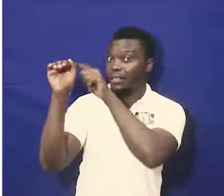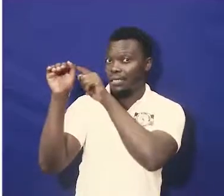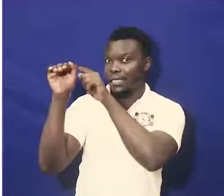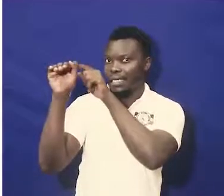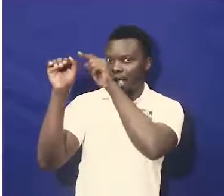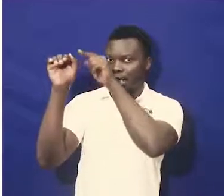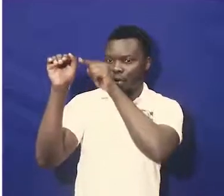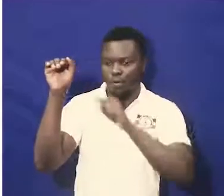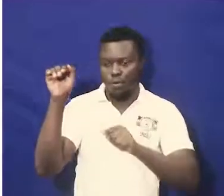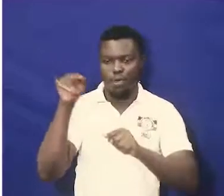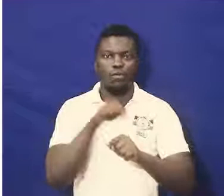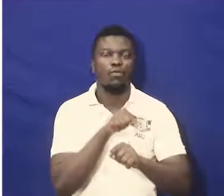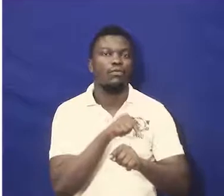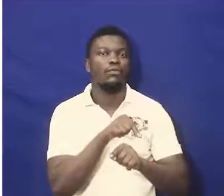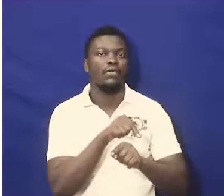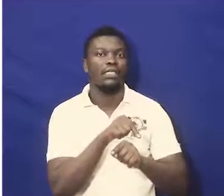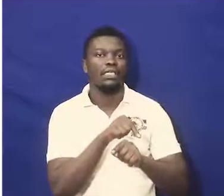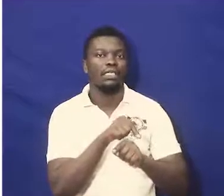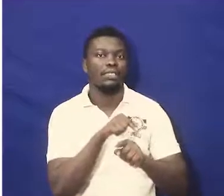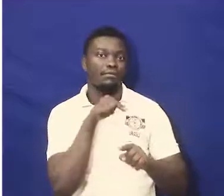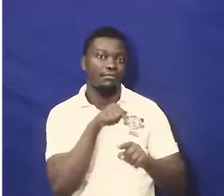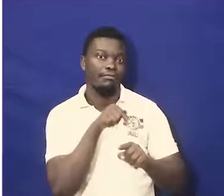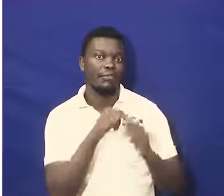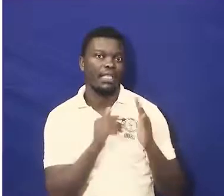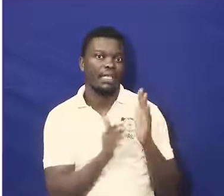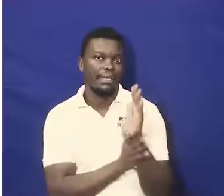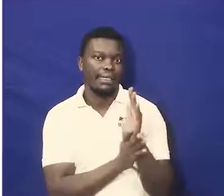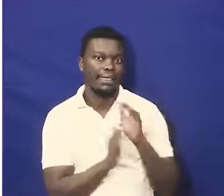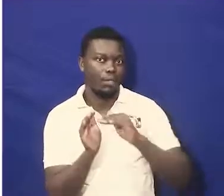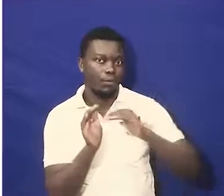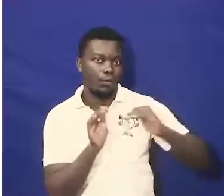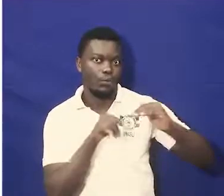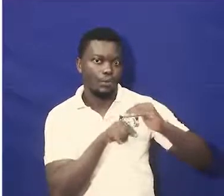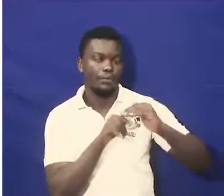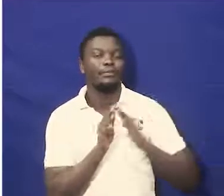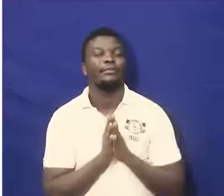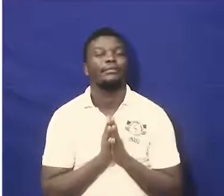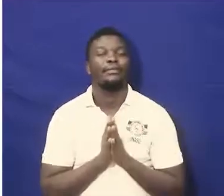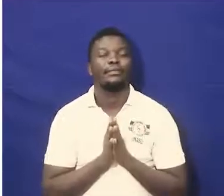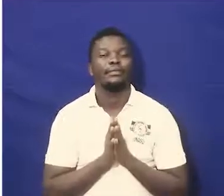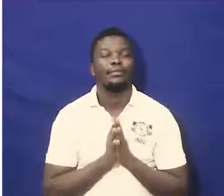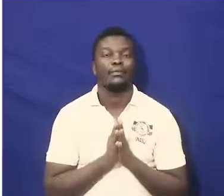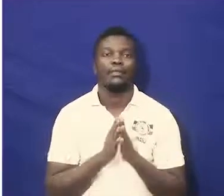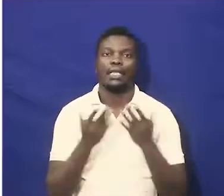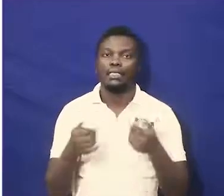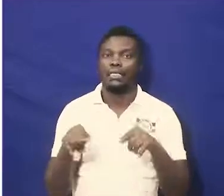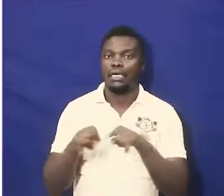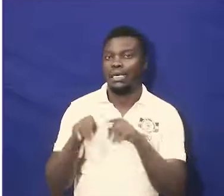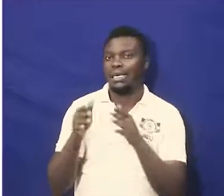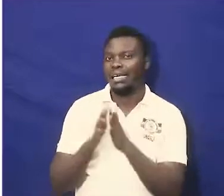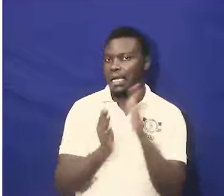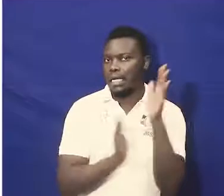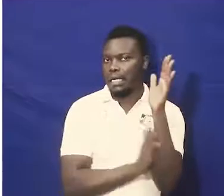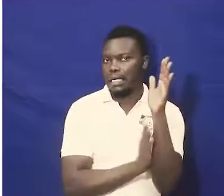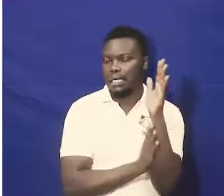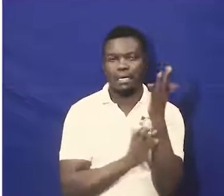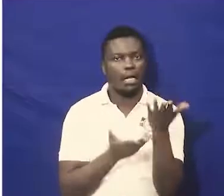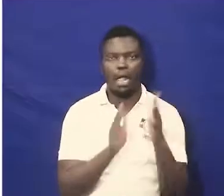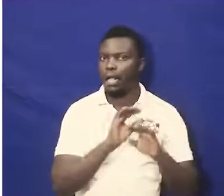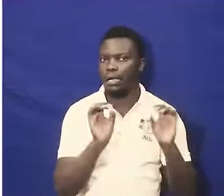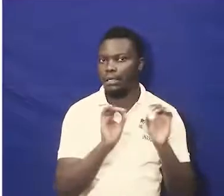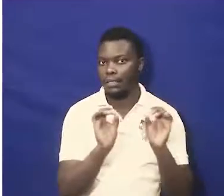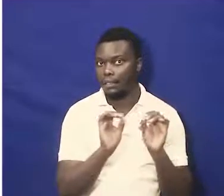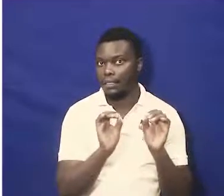the denominator on the left of the equal signs. On the left, we do not have a